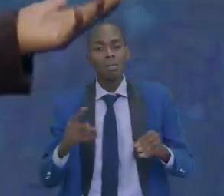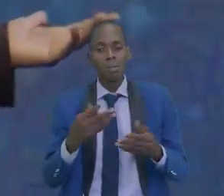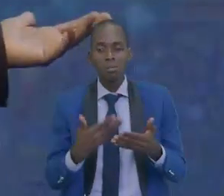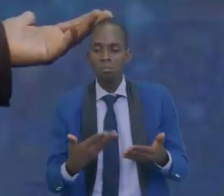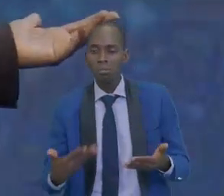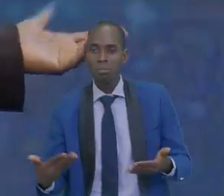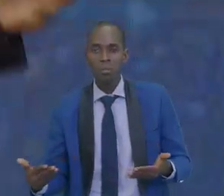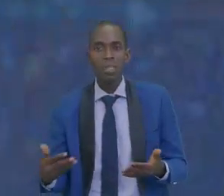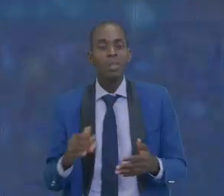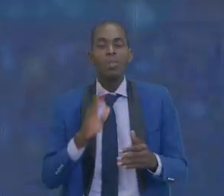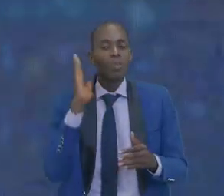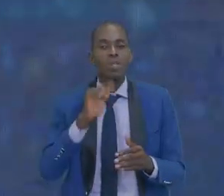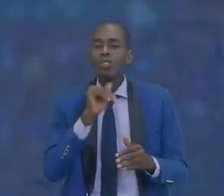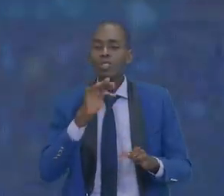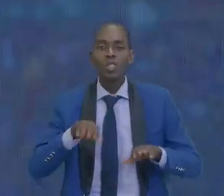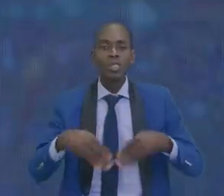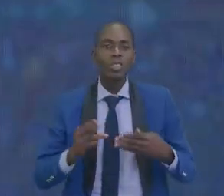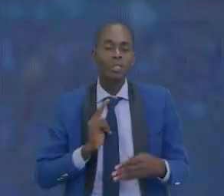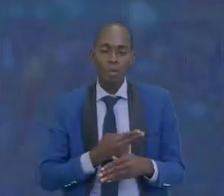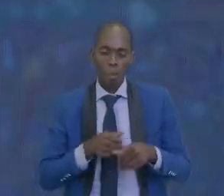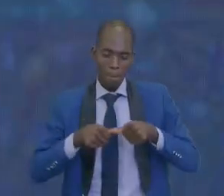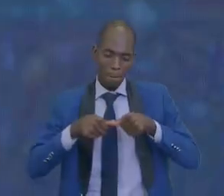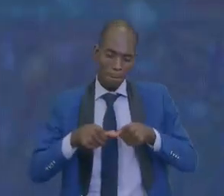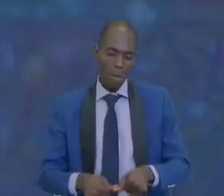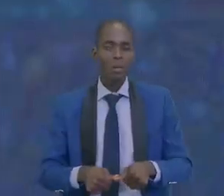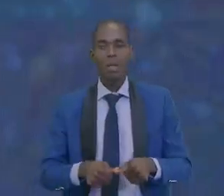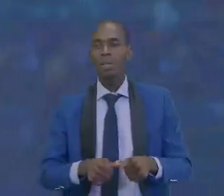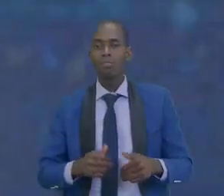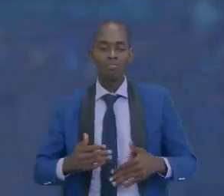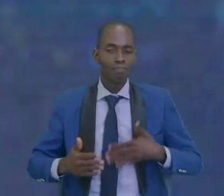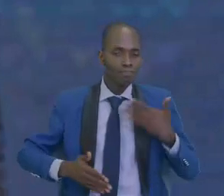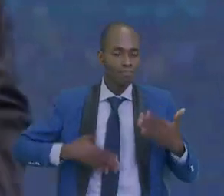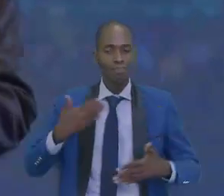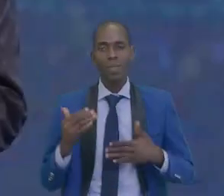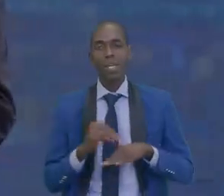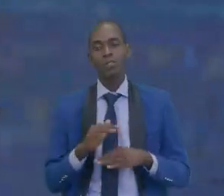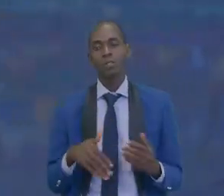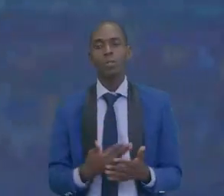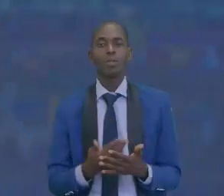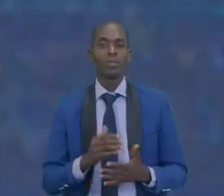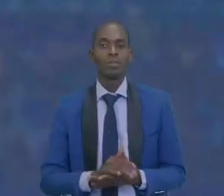do not give us permanent joy and gladness.